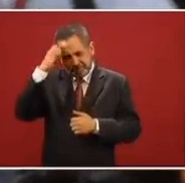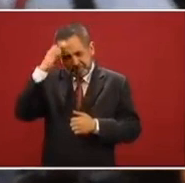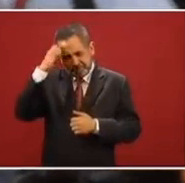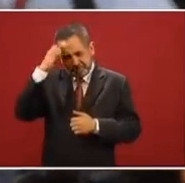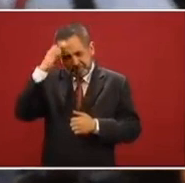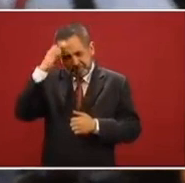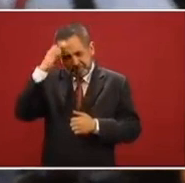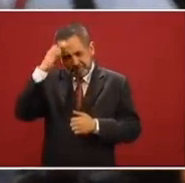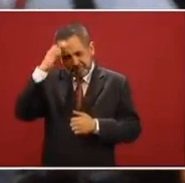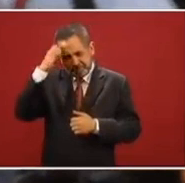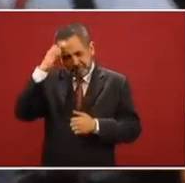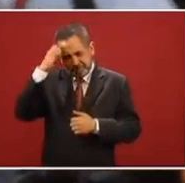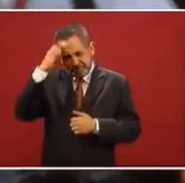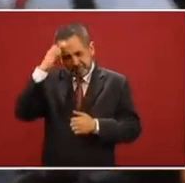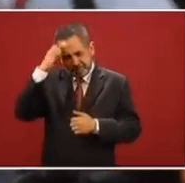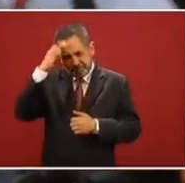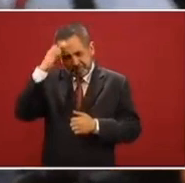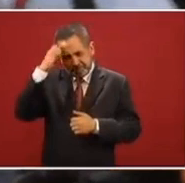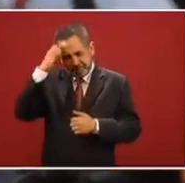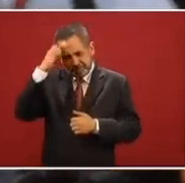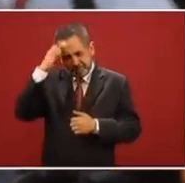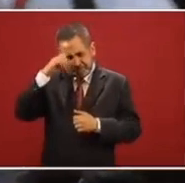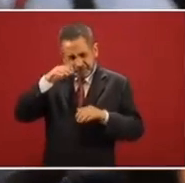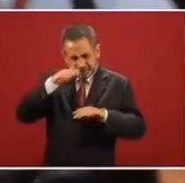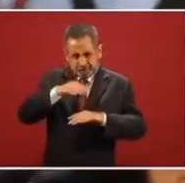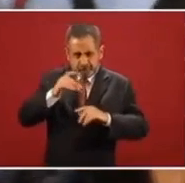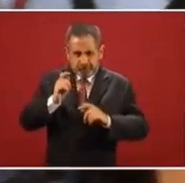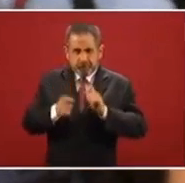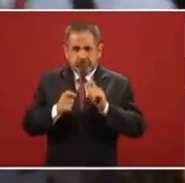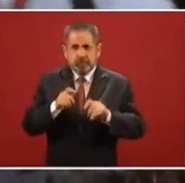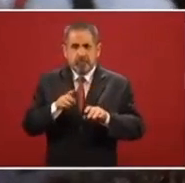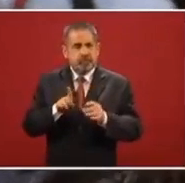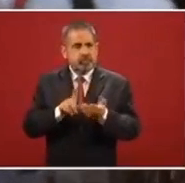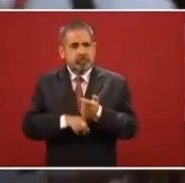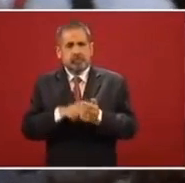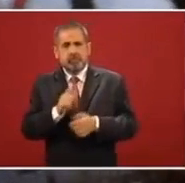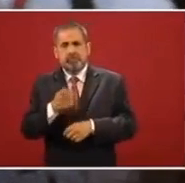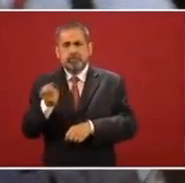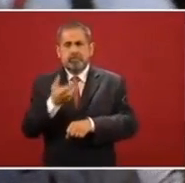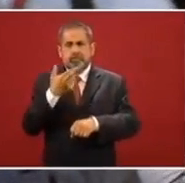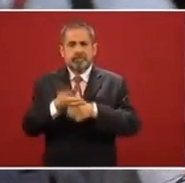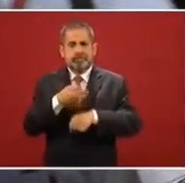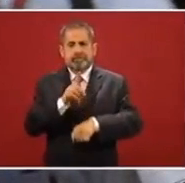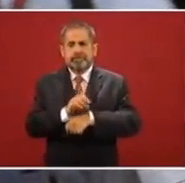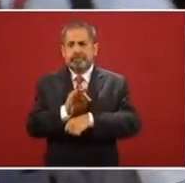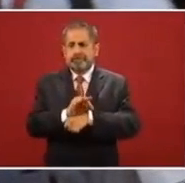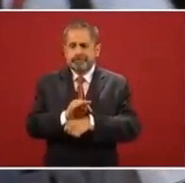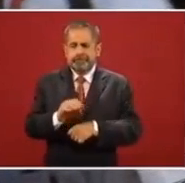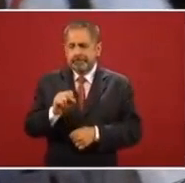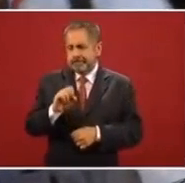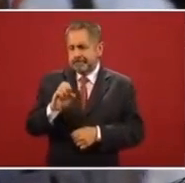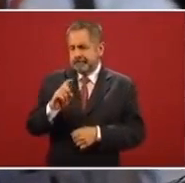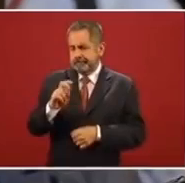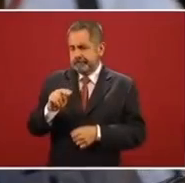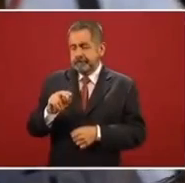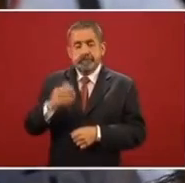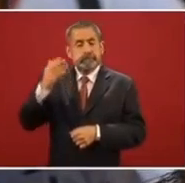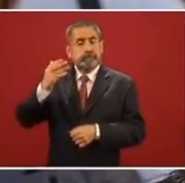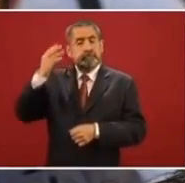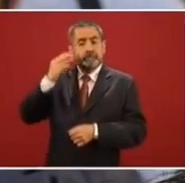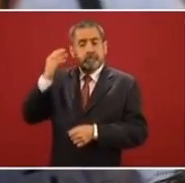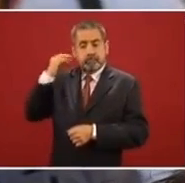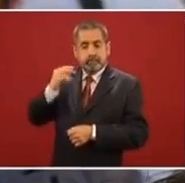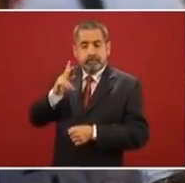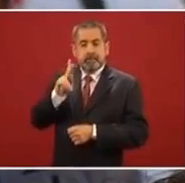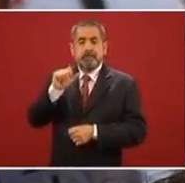evaluation of the risks for our nation? Como el secretario de Defensa, antes en la Agenda Nacional de Riesgo